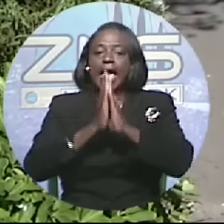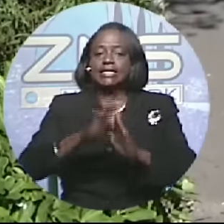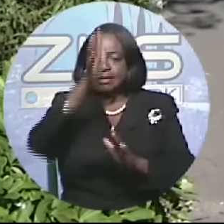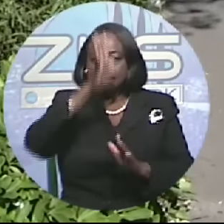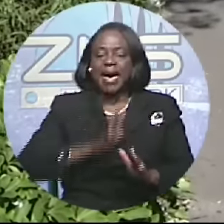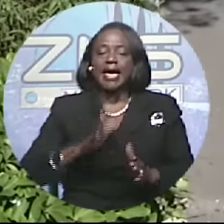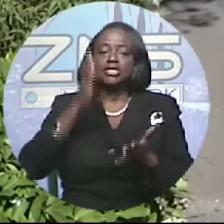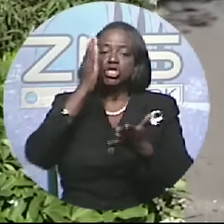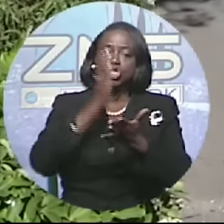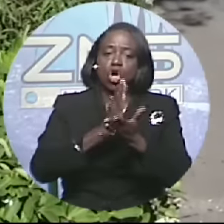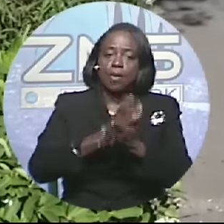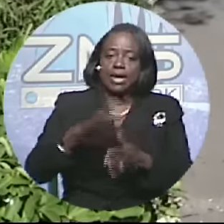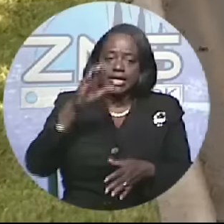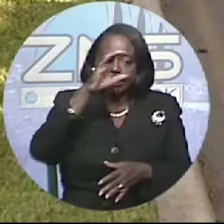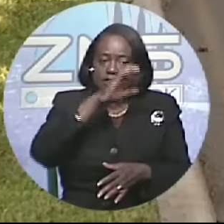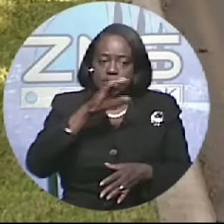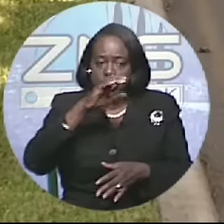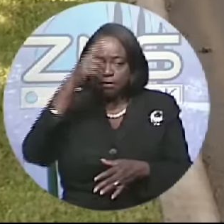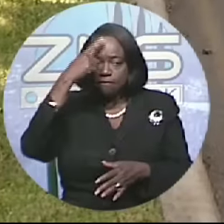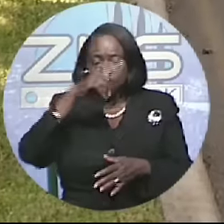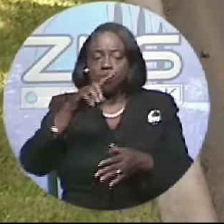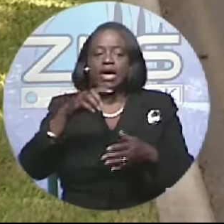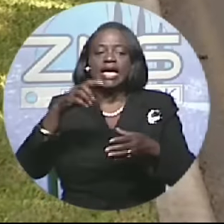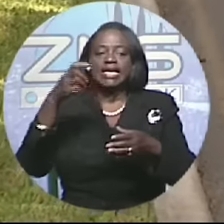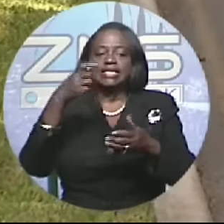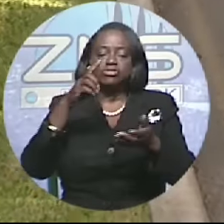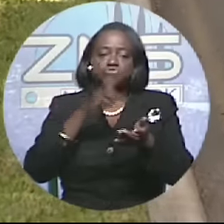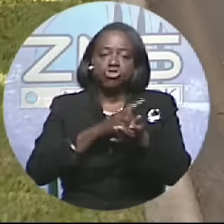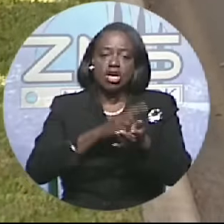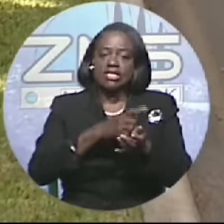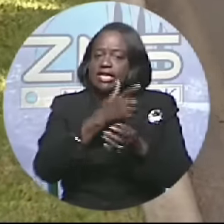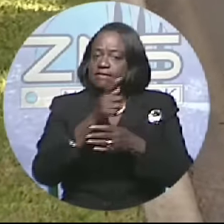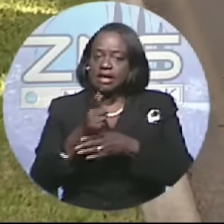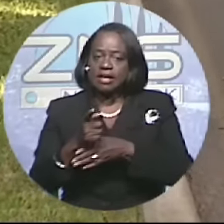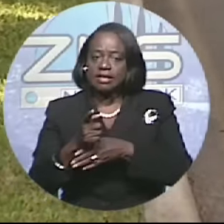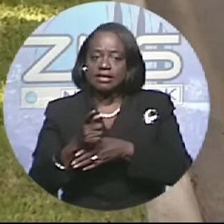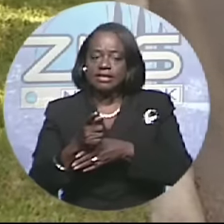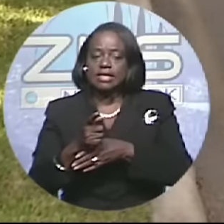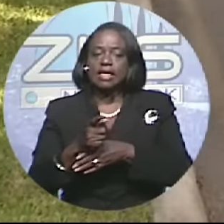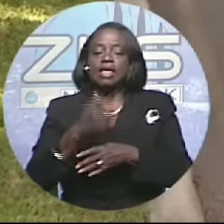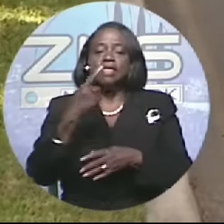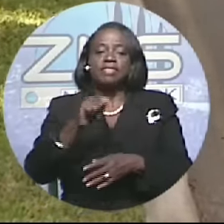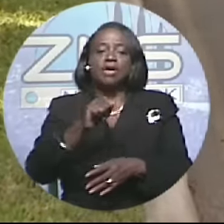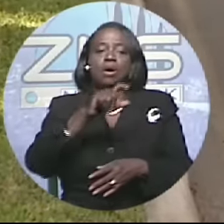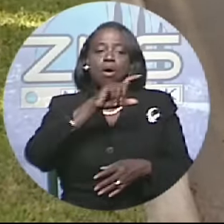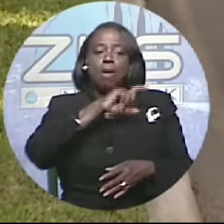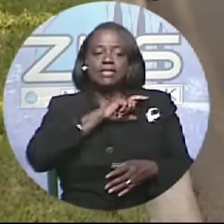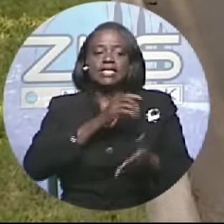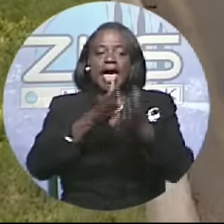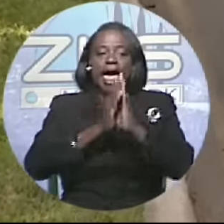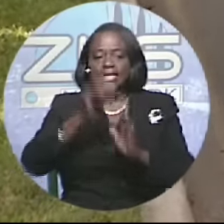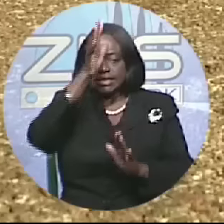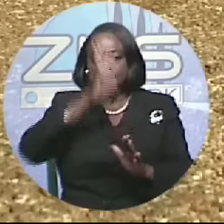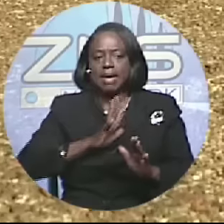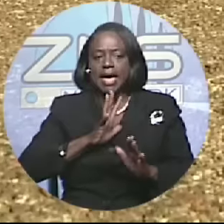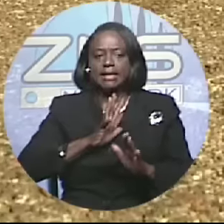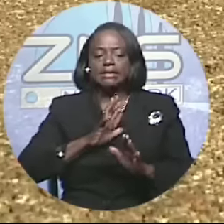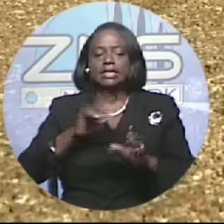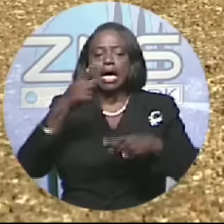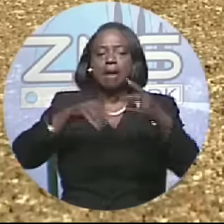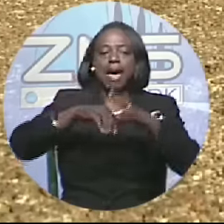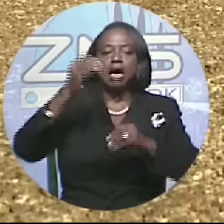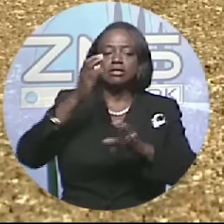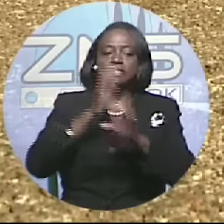the car and search it for dangerous drugs and firearms. Police say the officer then asked the man to exit the vehicle, but